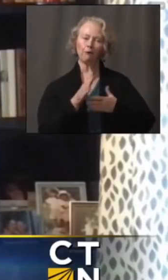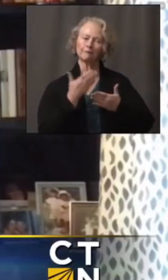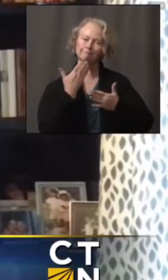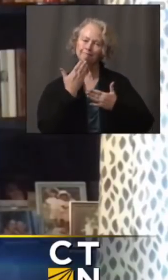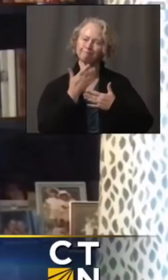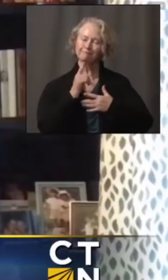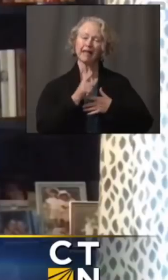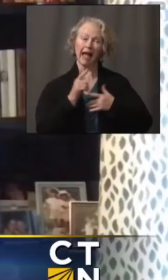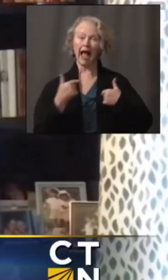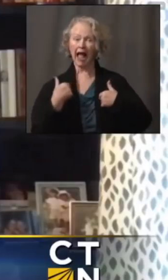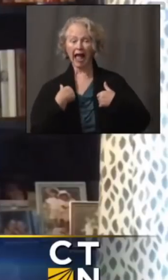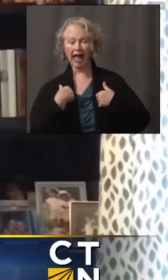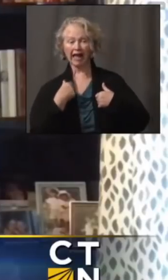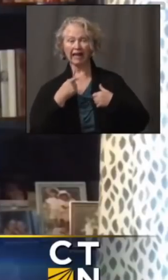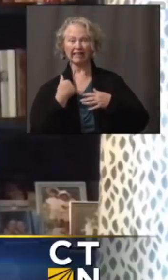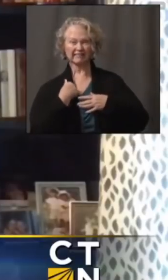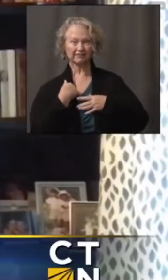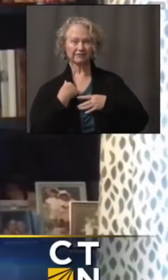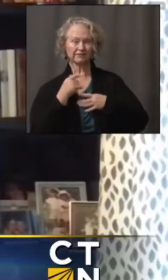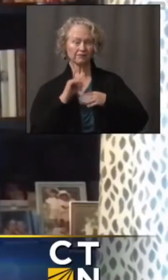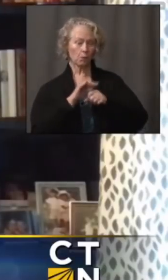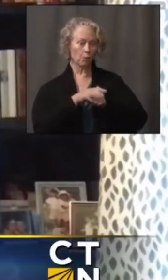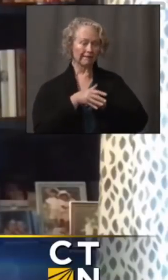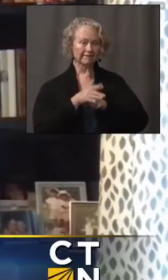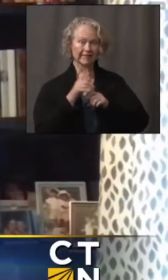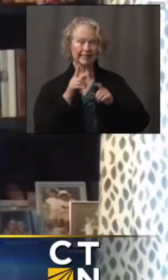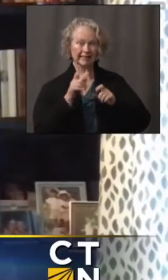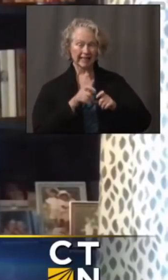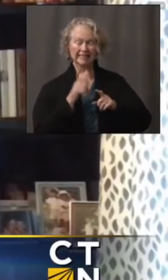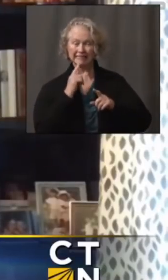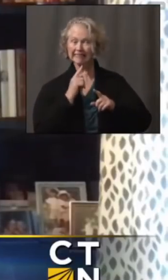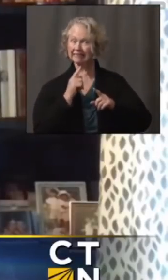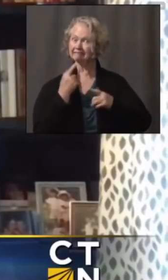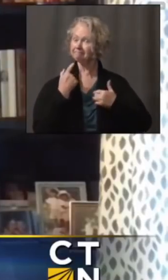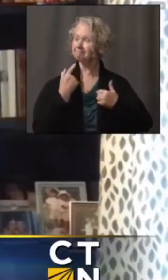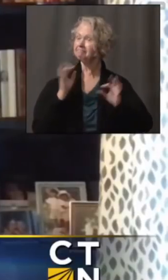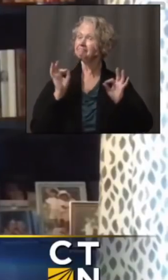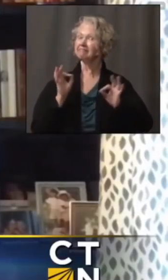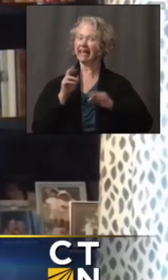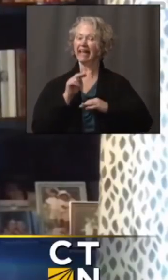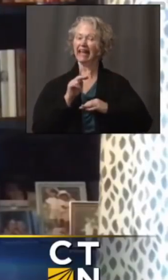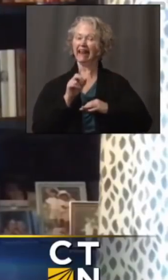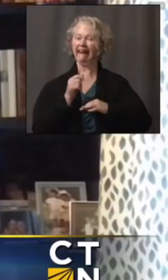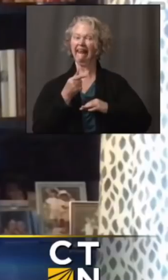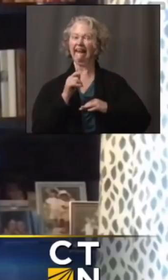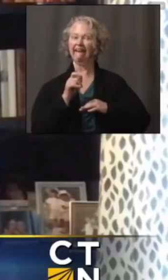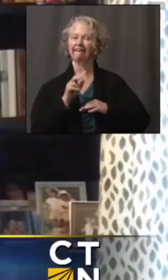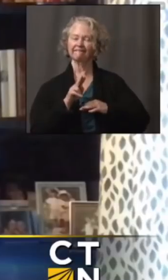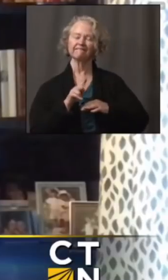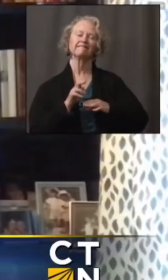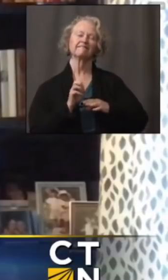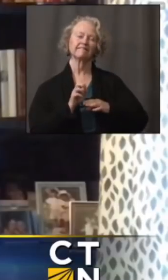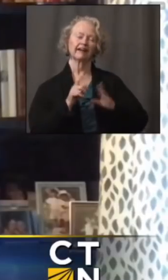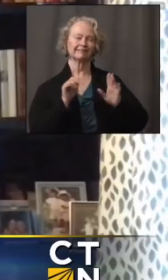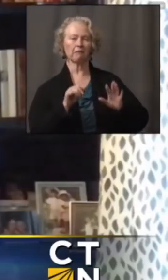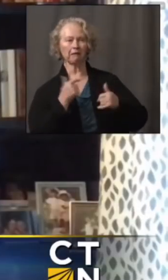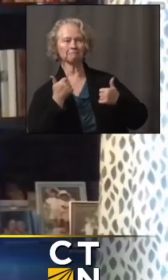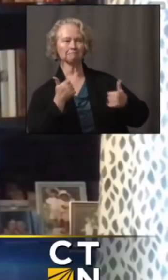tested negative on Friday, tested negative today. It's one place where being negative is better than being